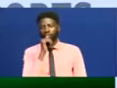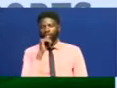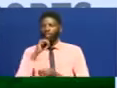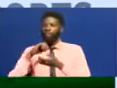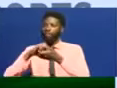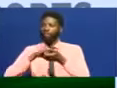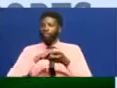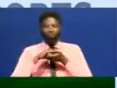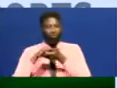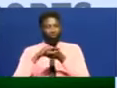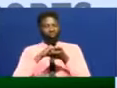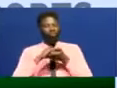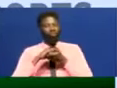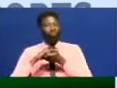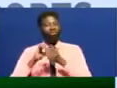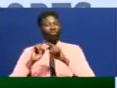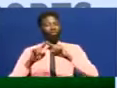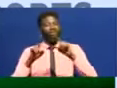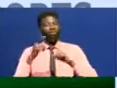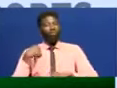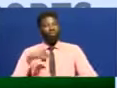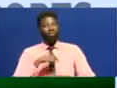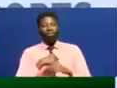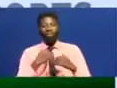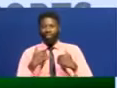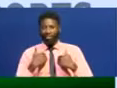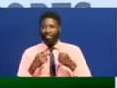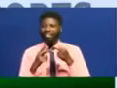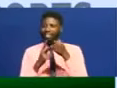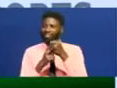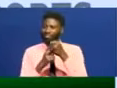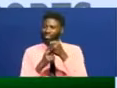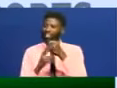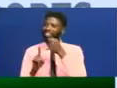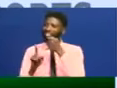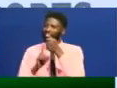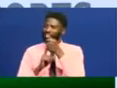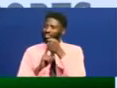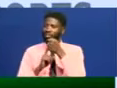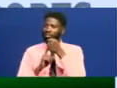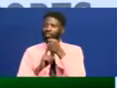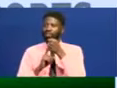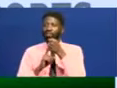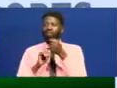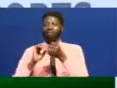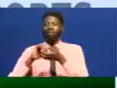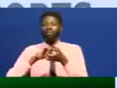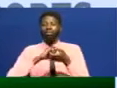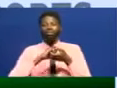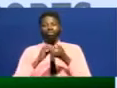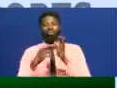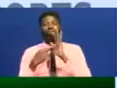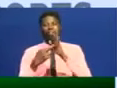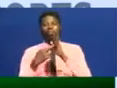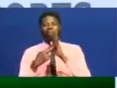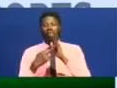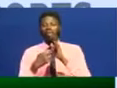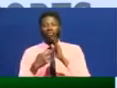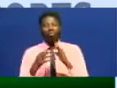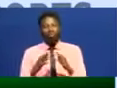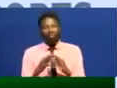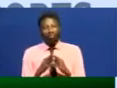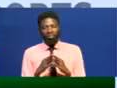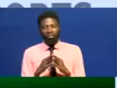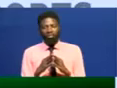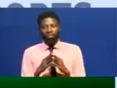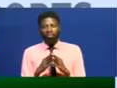federations. We have 76 federations represented here. It would not have been possible